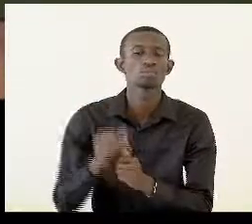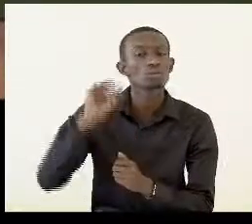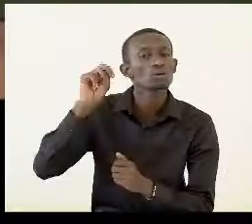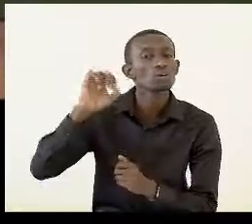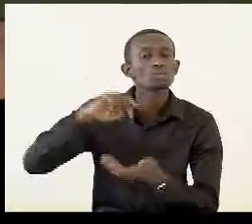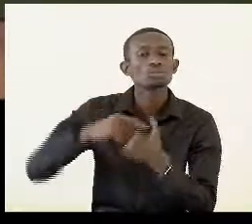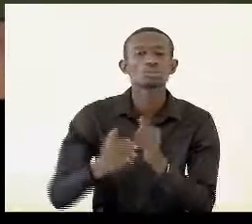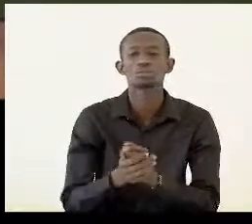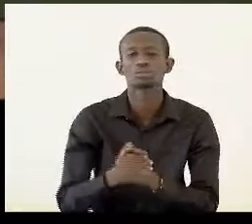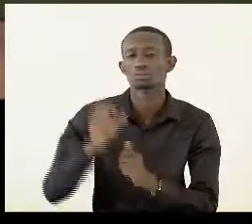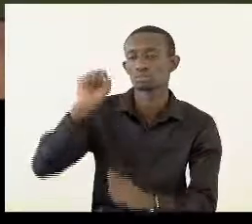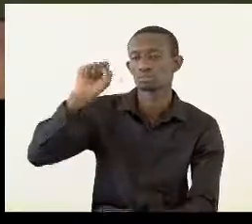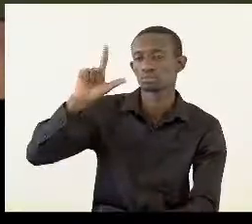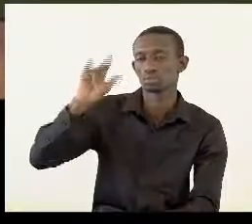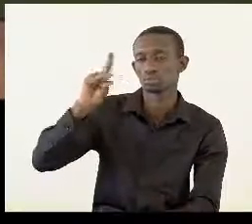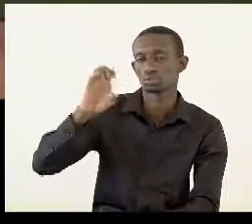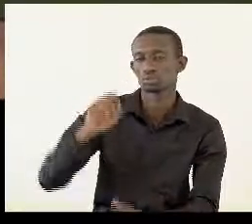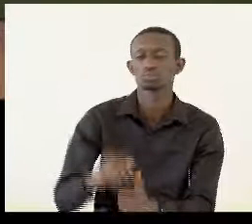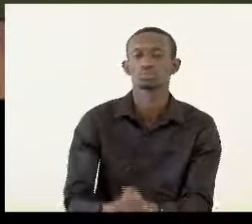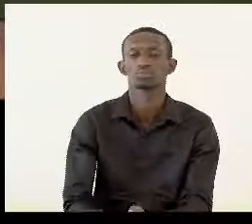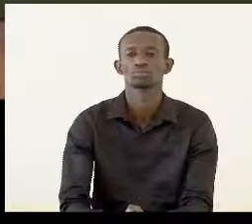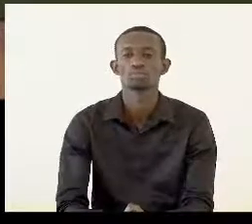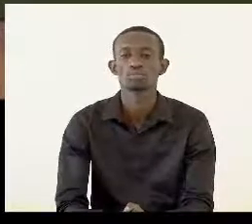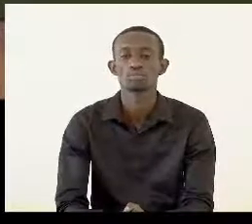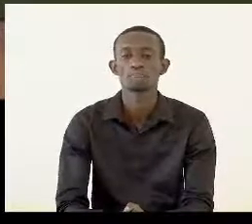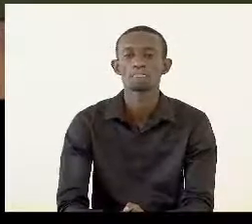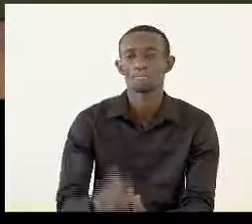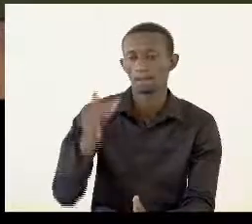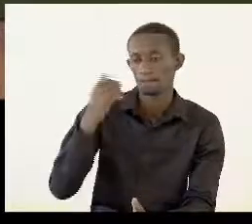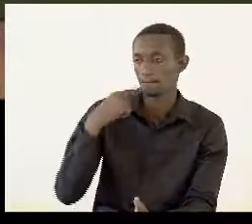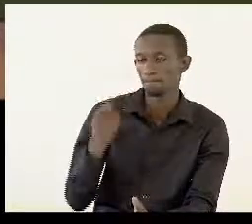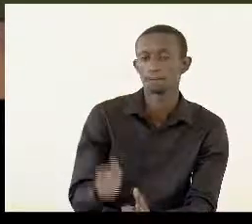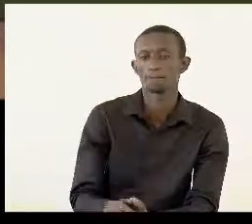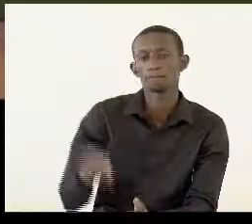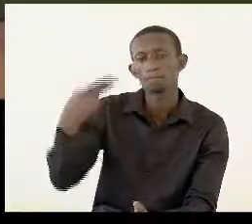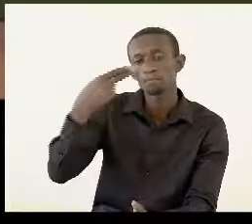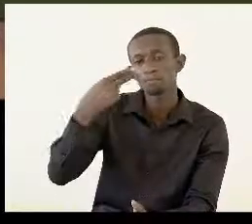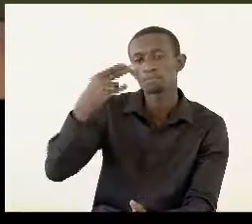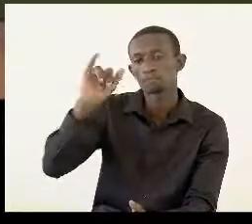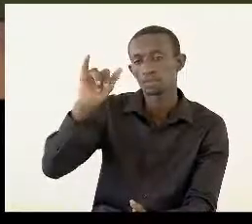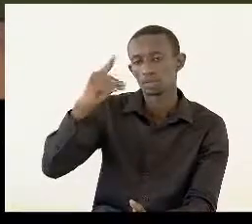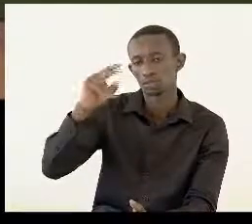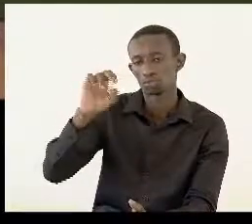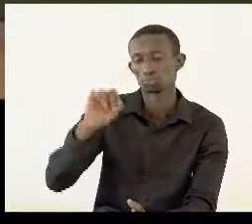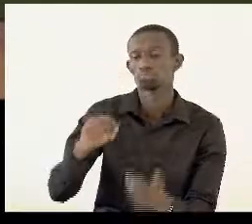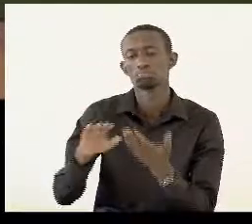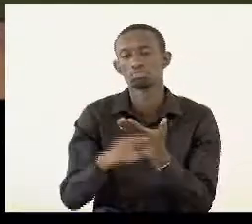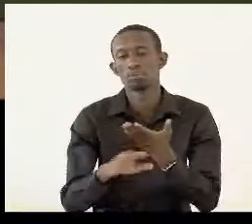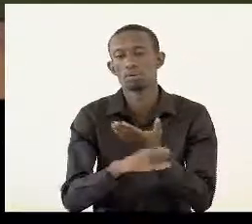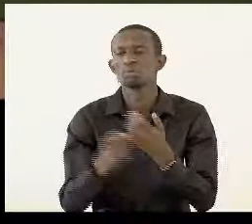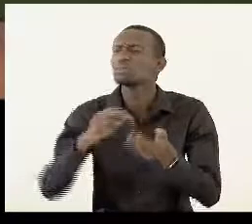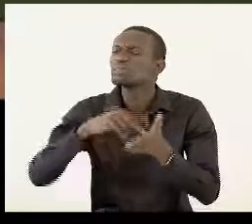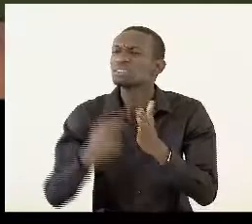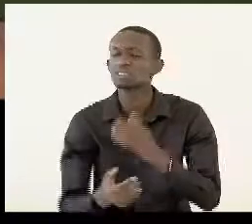solids at room temperature and pressure. And here it is said the hydrides are basic. What does it